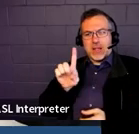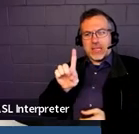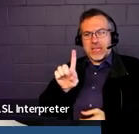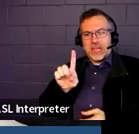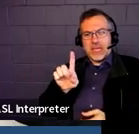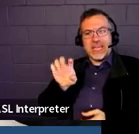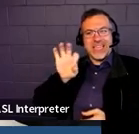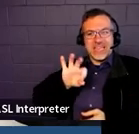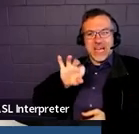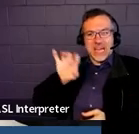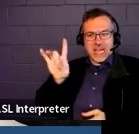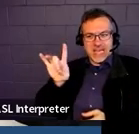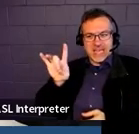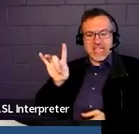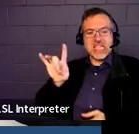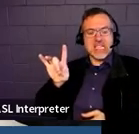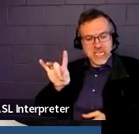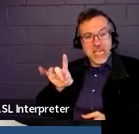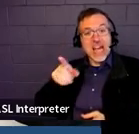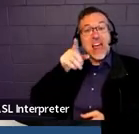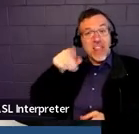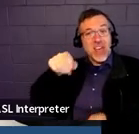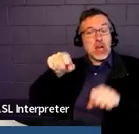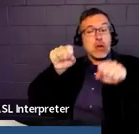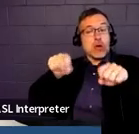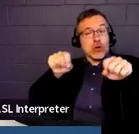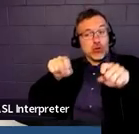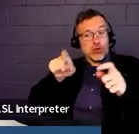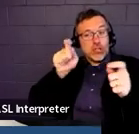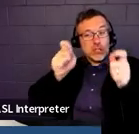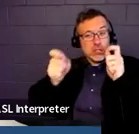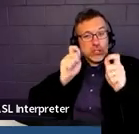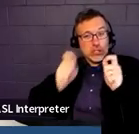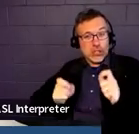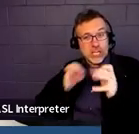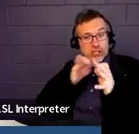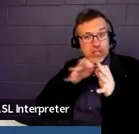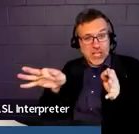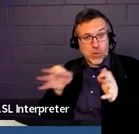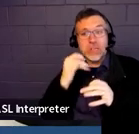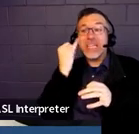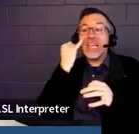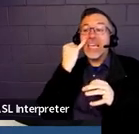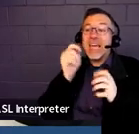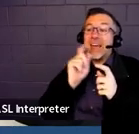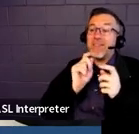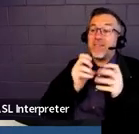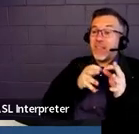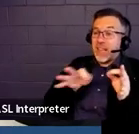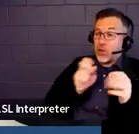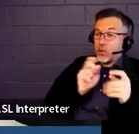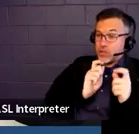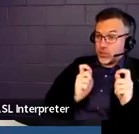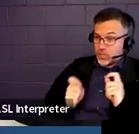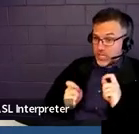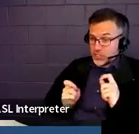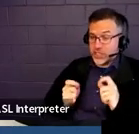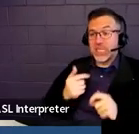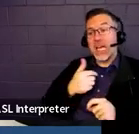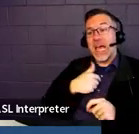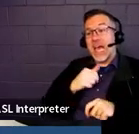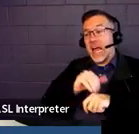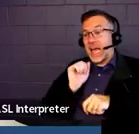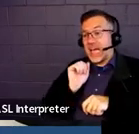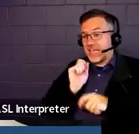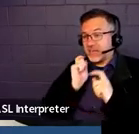fact that they could change the language. And if the language changes, and I've given you directives based on